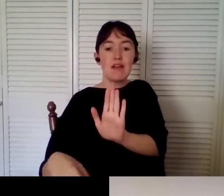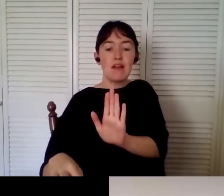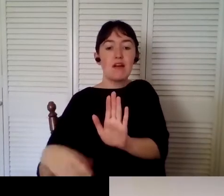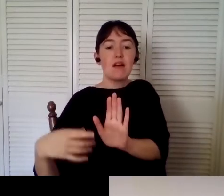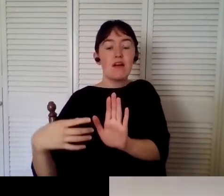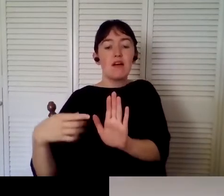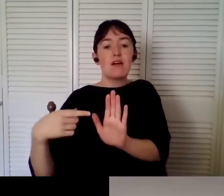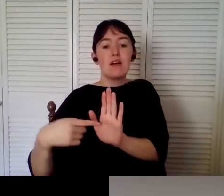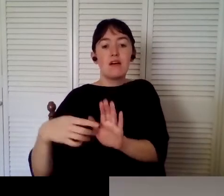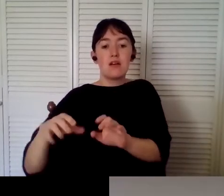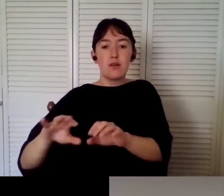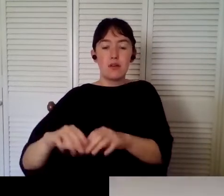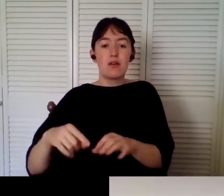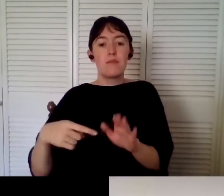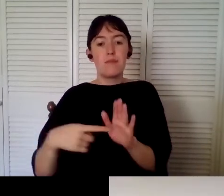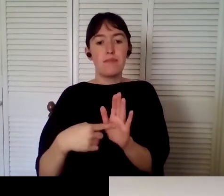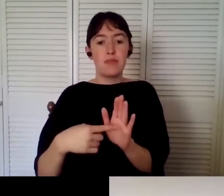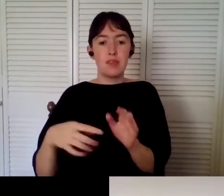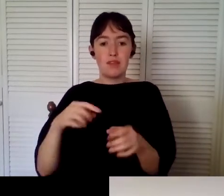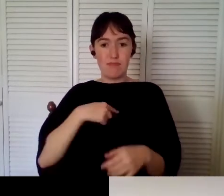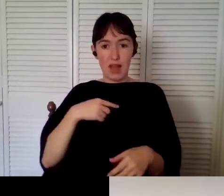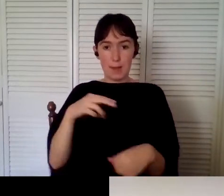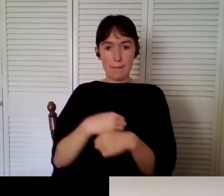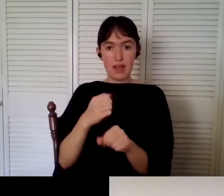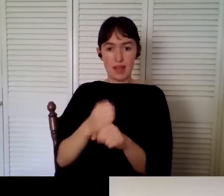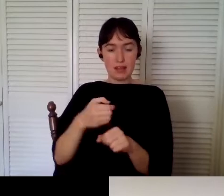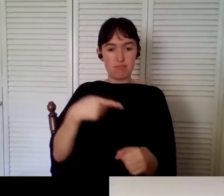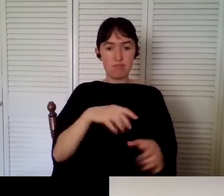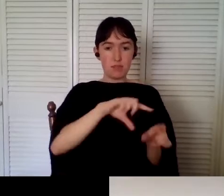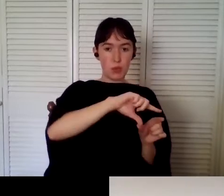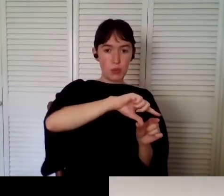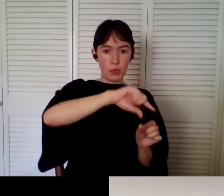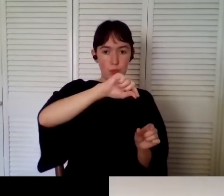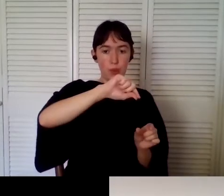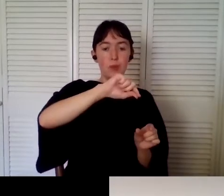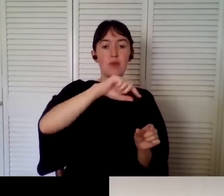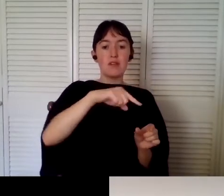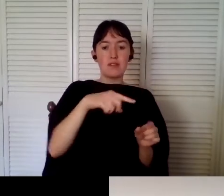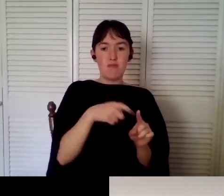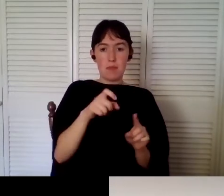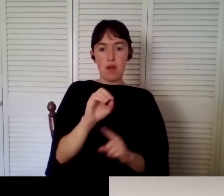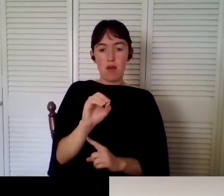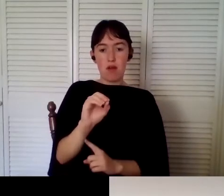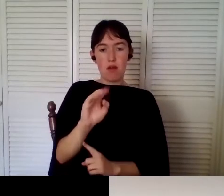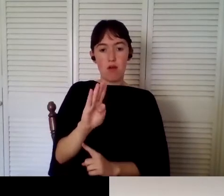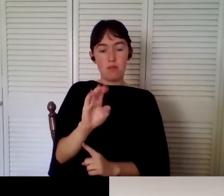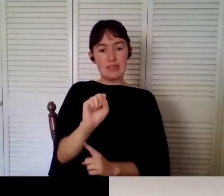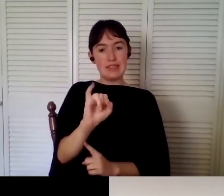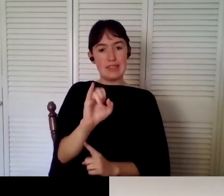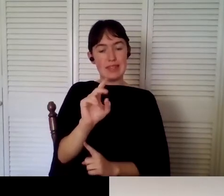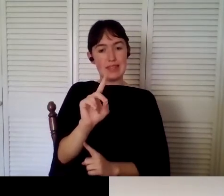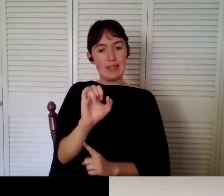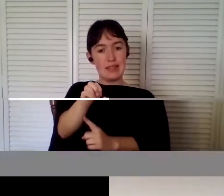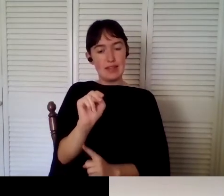one that I've made for experimental purposes. So this is chipped out of obsidian, and a bending fracture would happen if this hits a